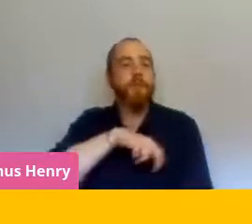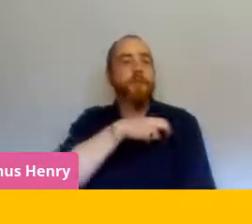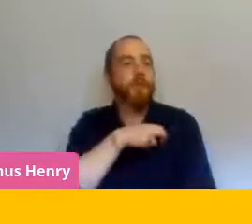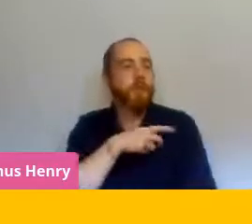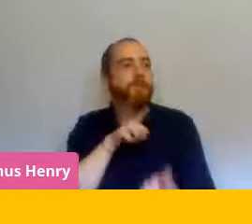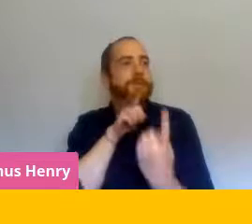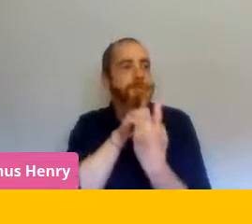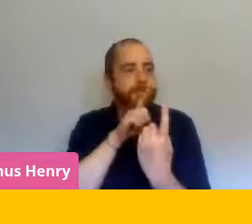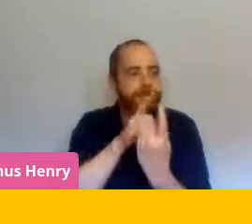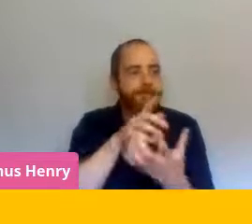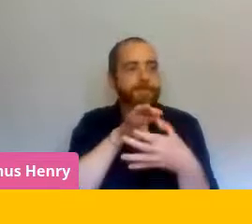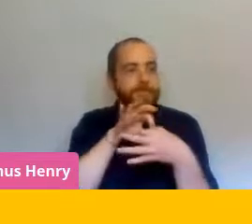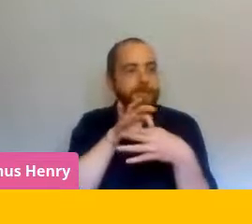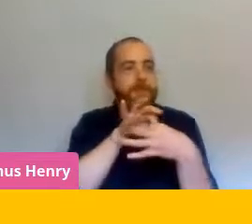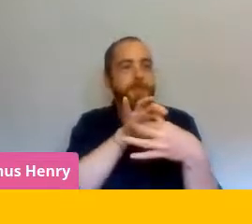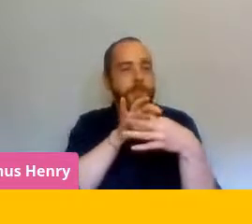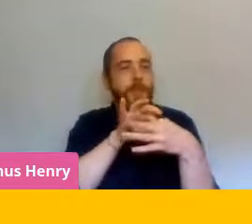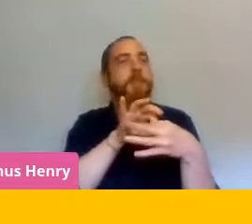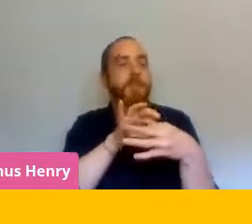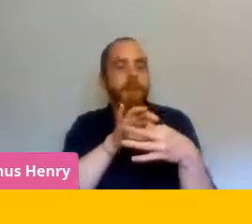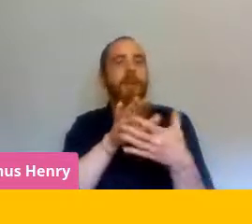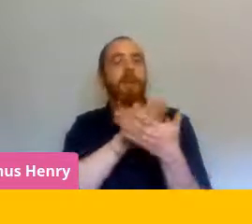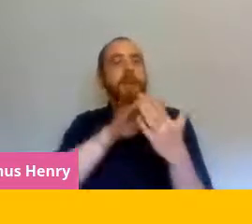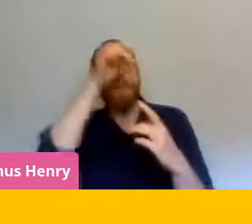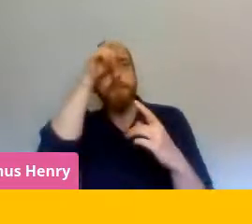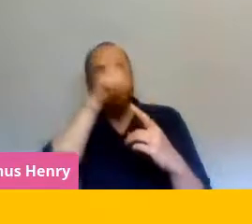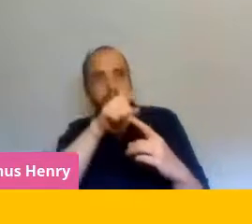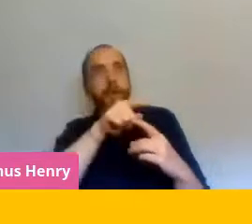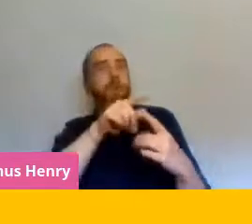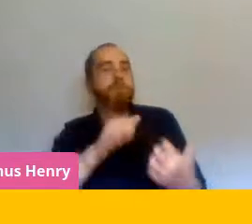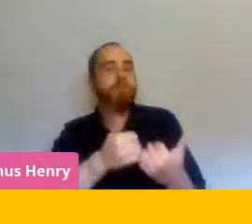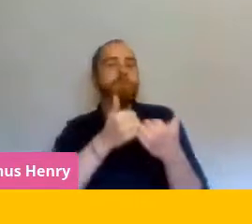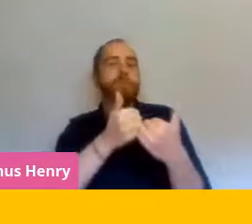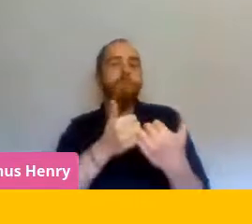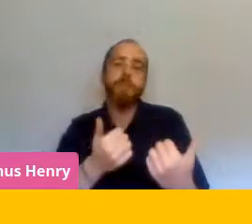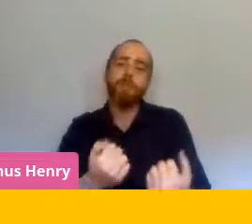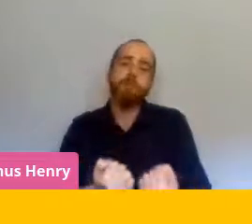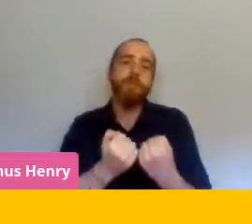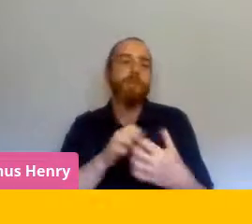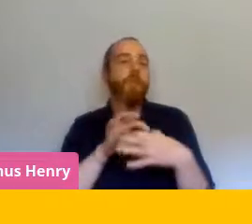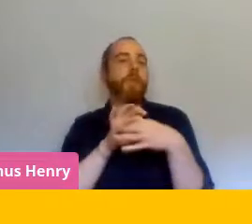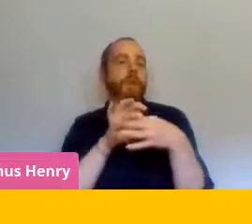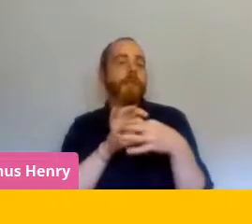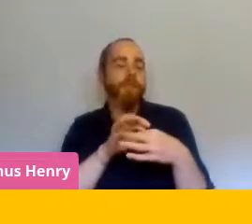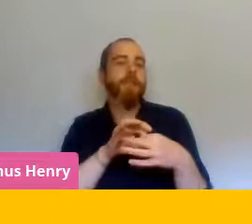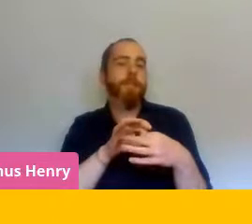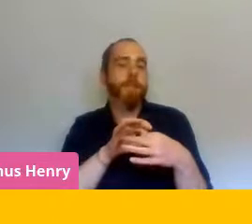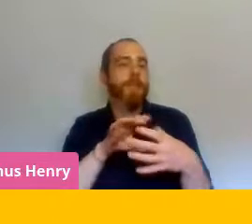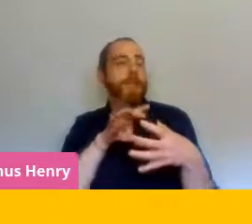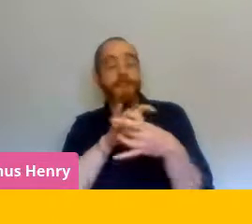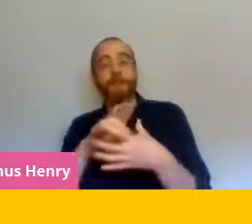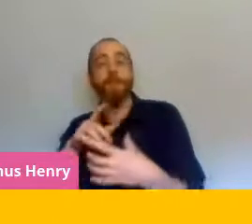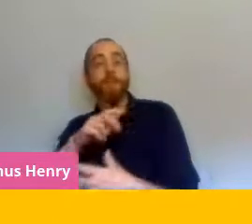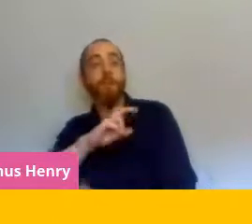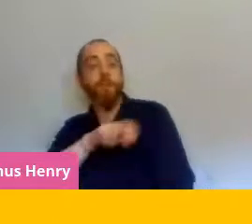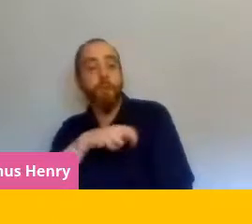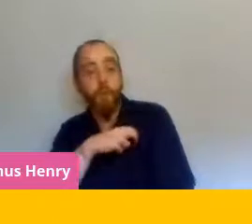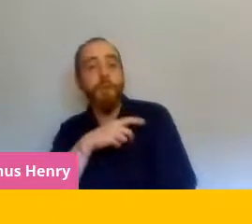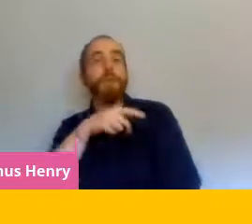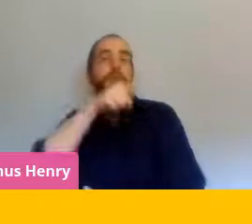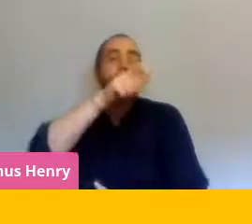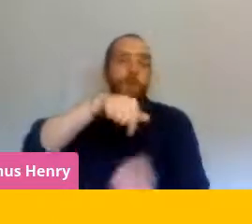collaboration with the SU sabbatical officers. So that's kind of an overview of the sort of solidarity actions we've been